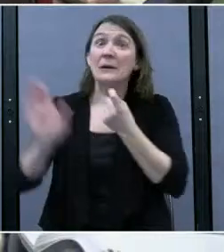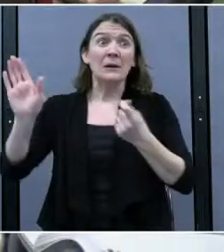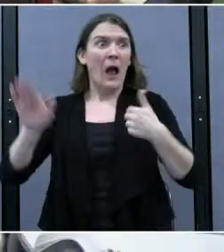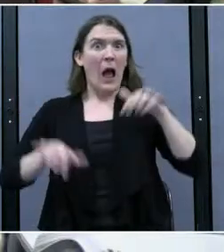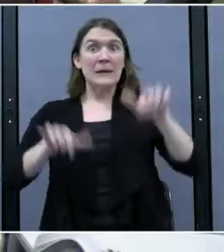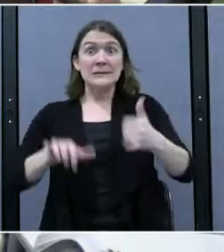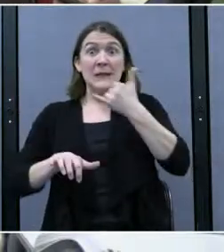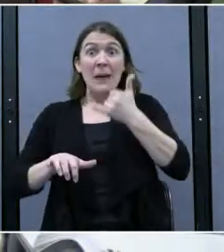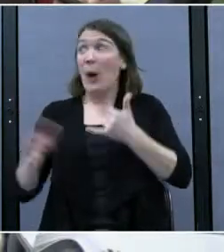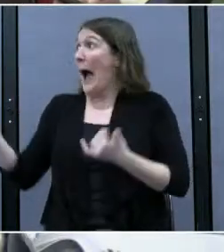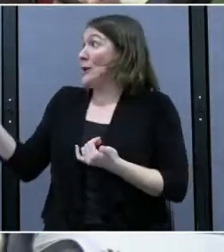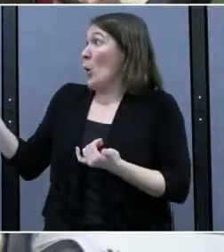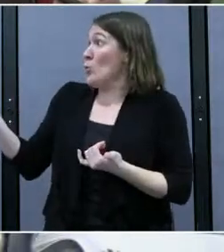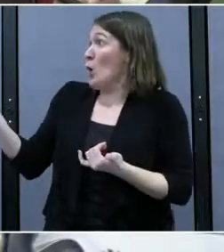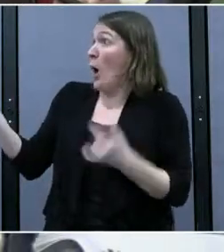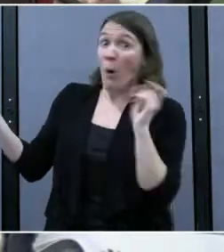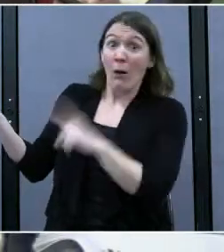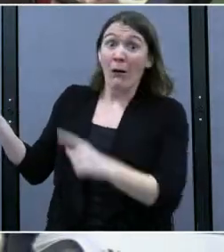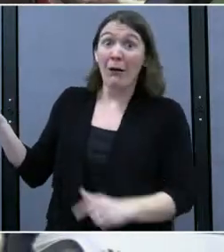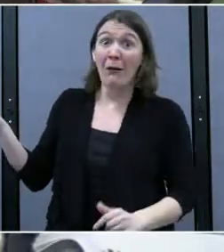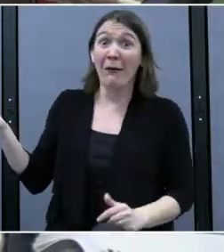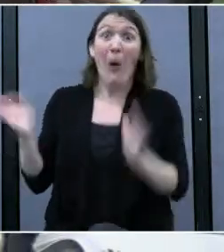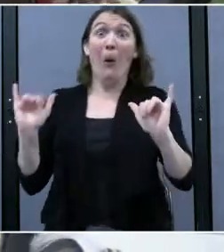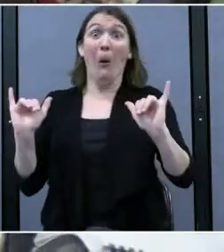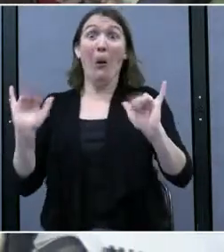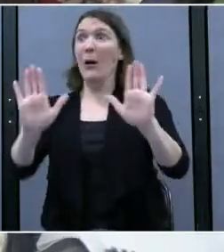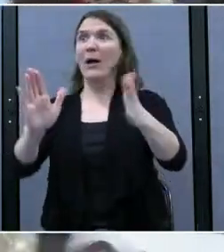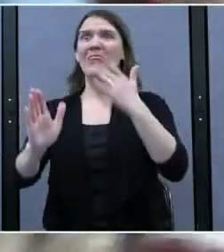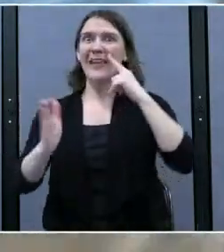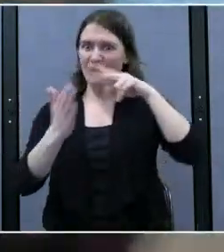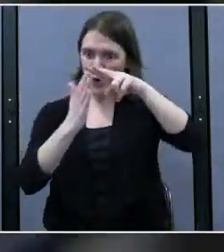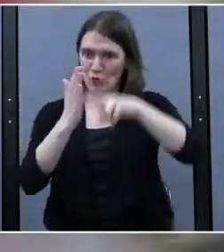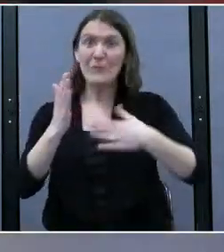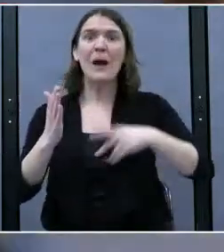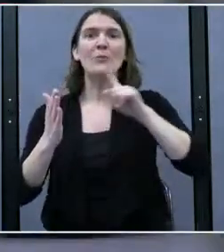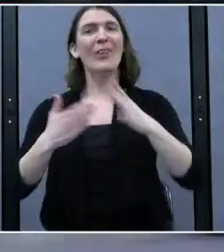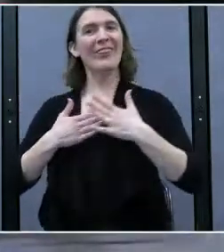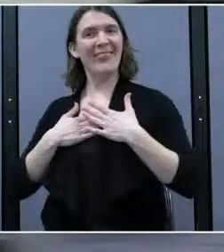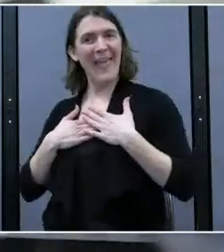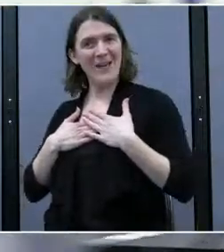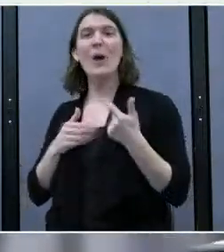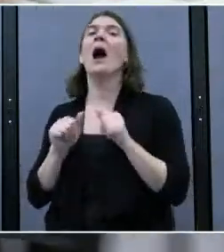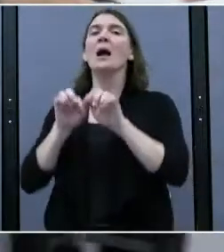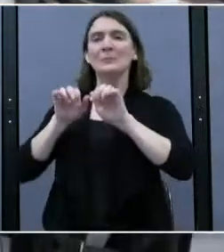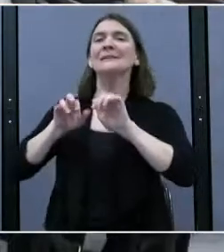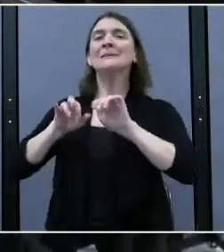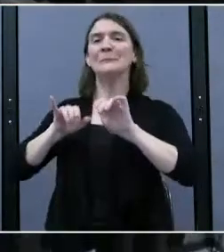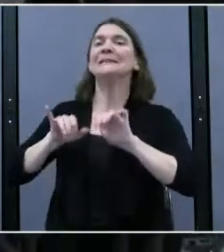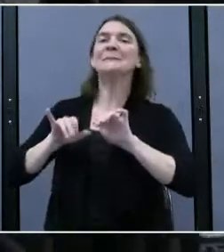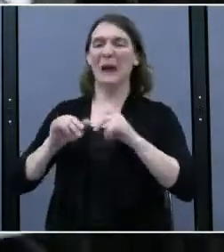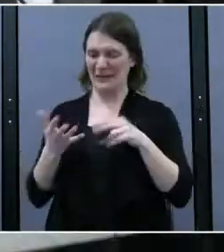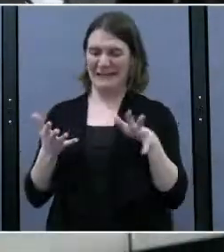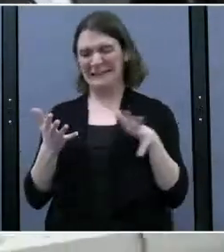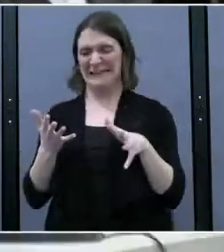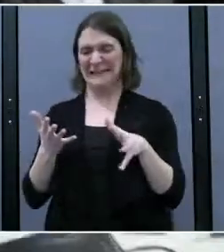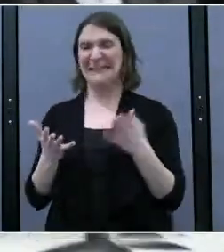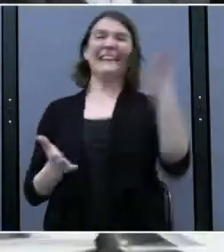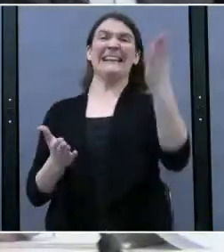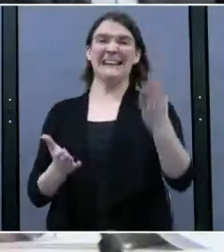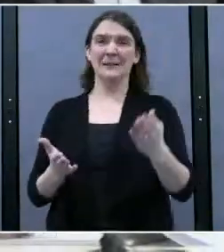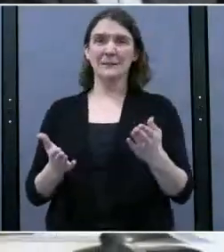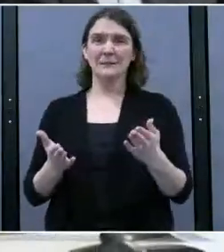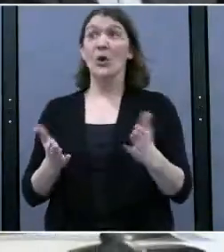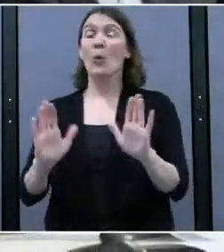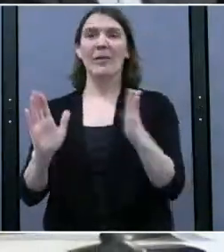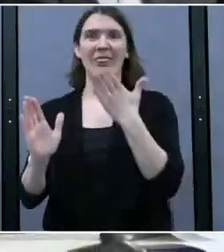typo, or? I don't know. Okay, so thank you for reading my report. Sure. I labored over it, and then I was like, oh, this is terrible, but here